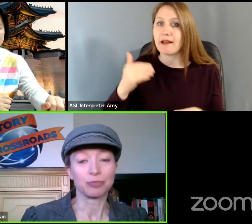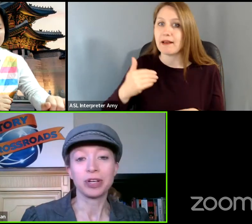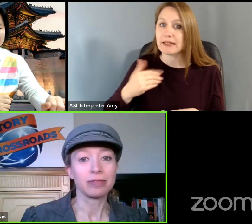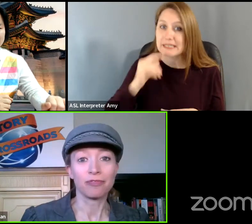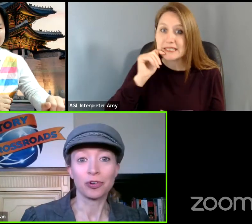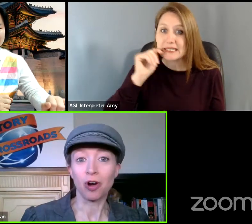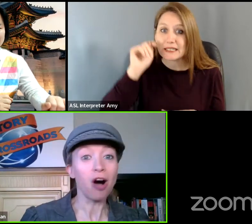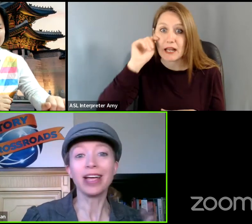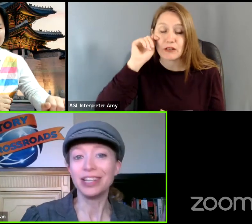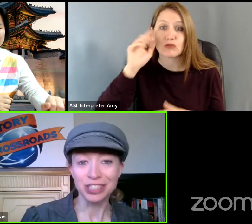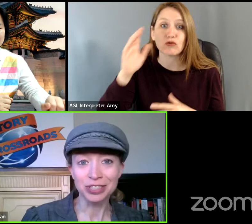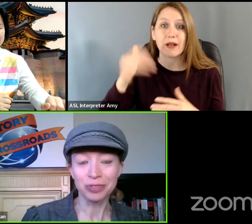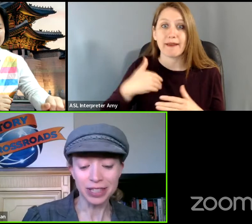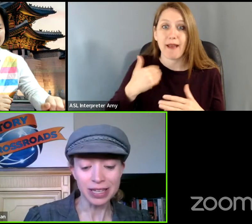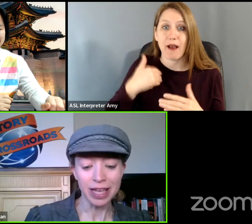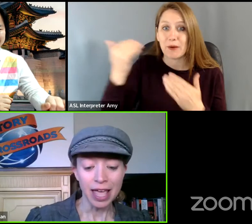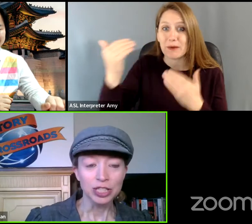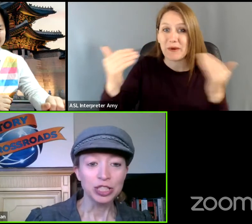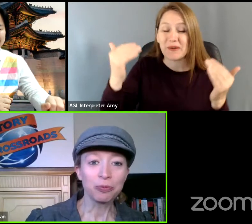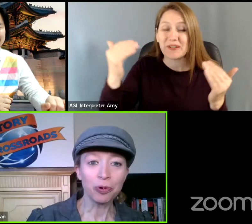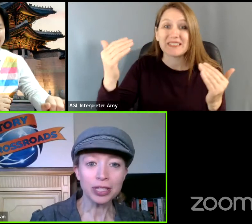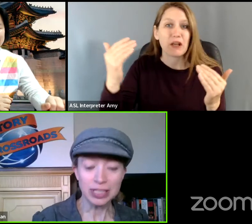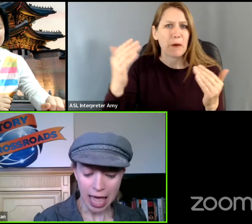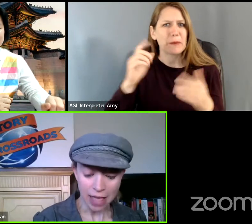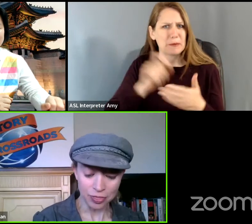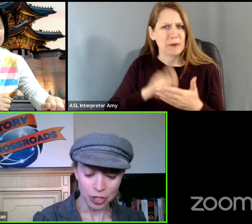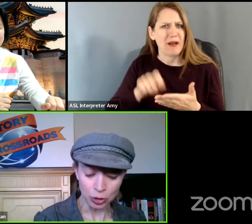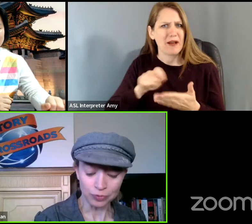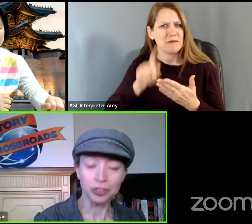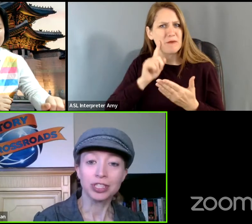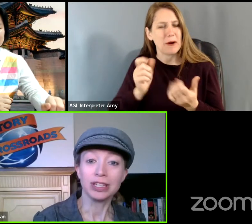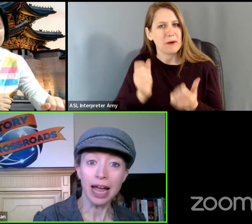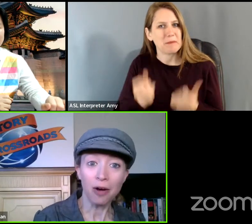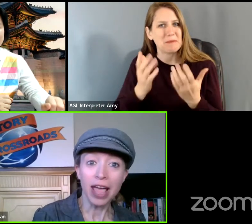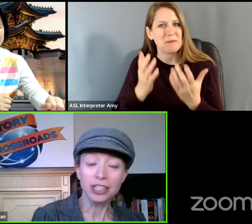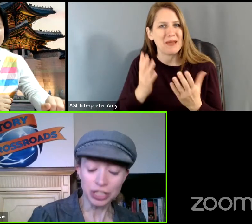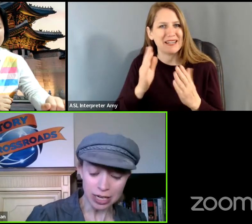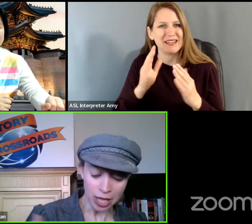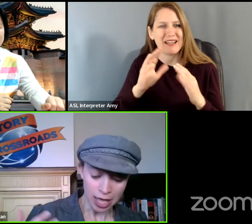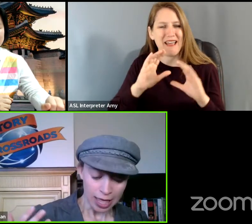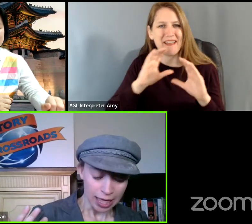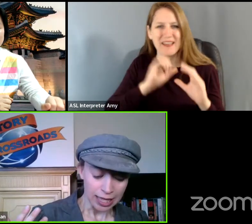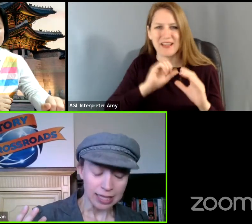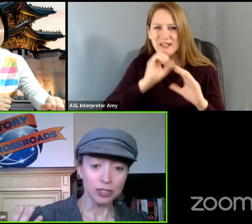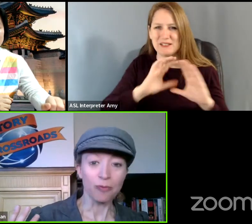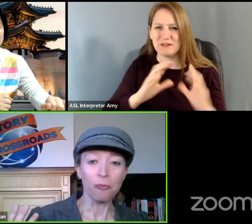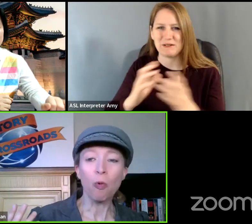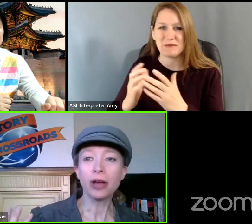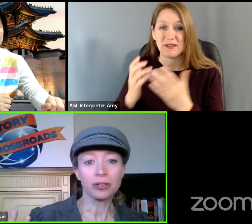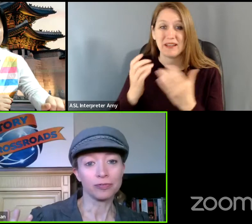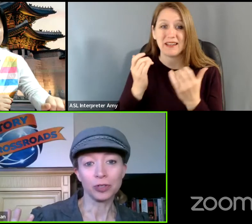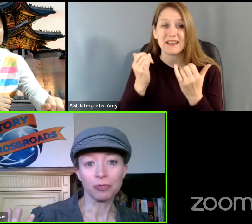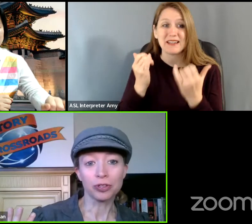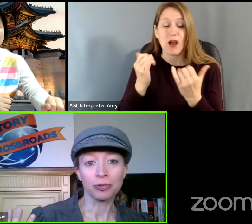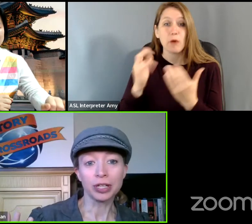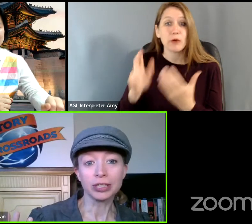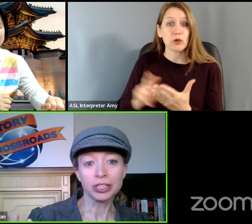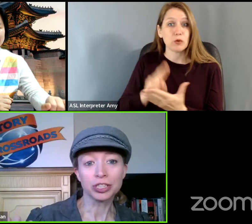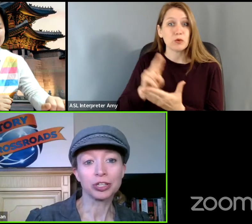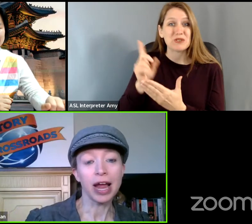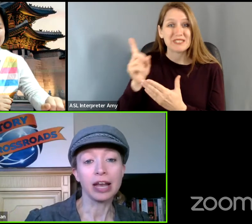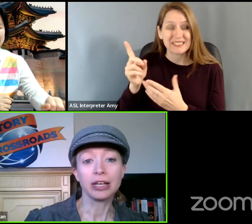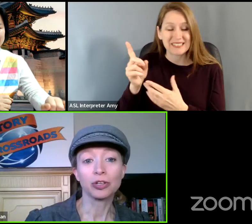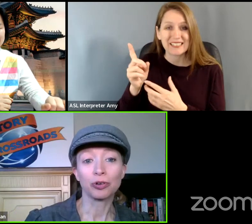actually has written for all ages, really. She works at the university now, and she is wonderful with